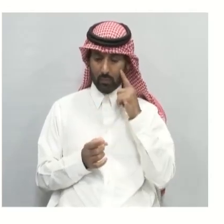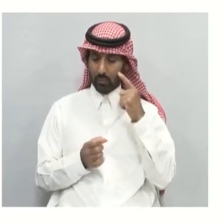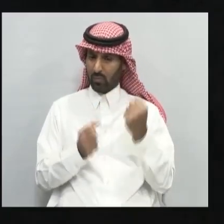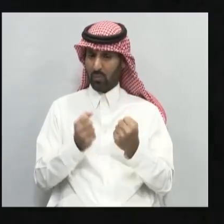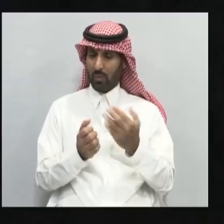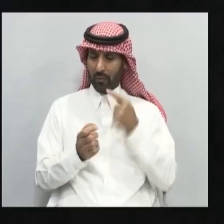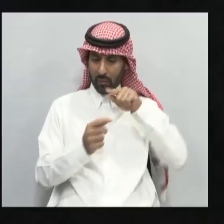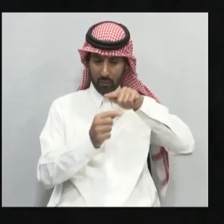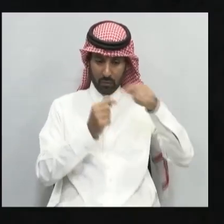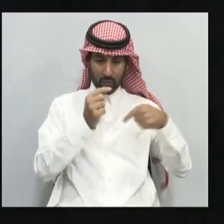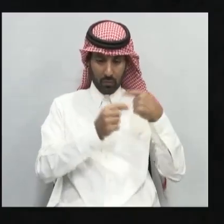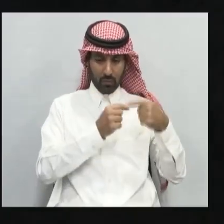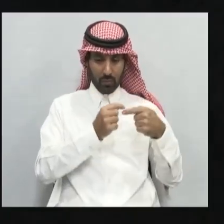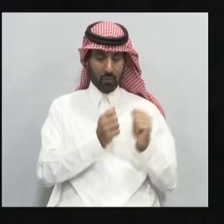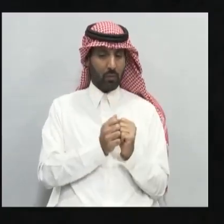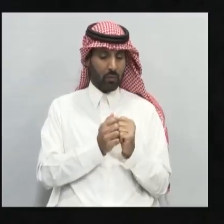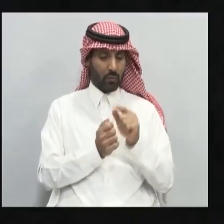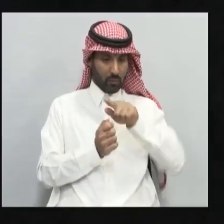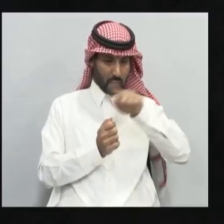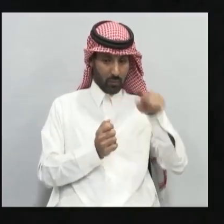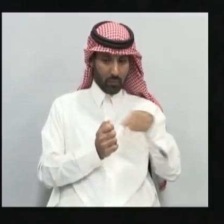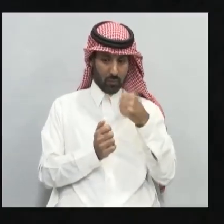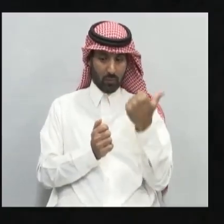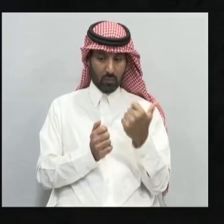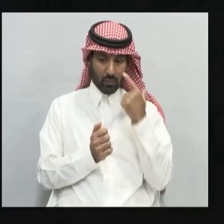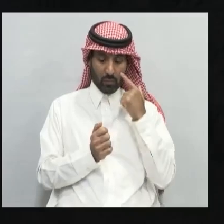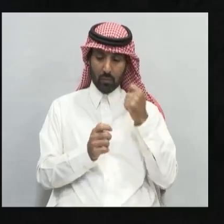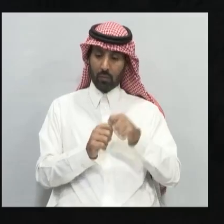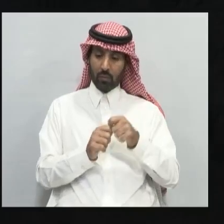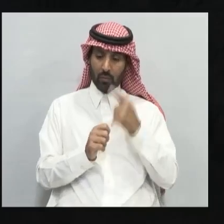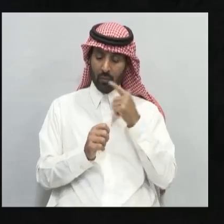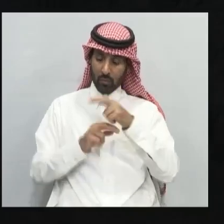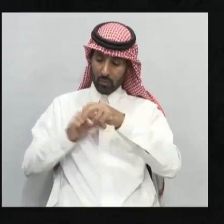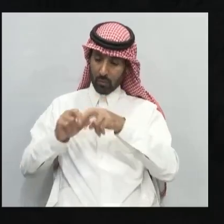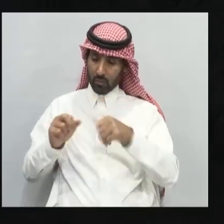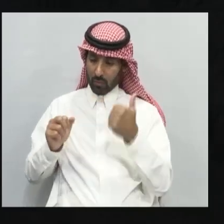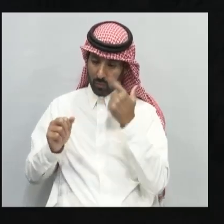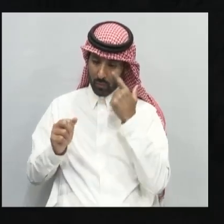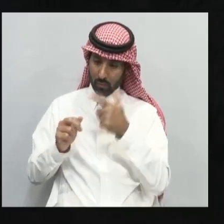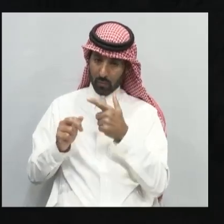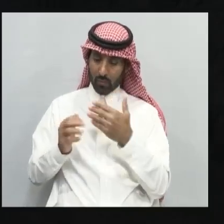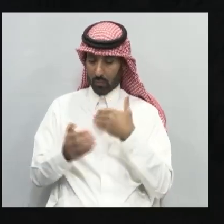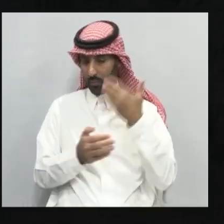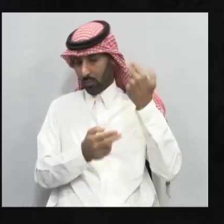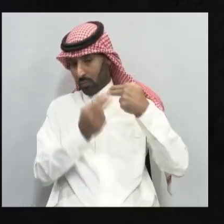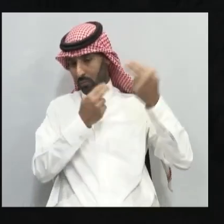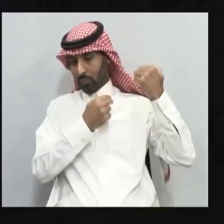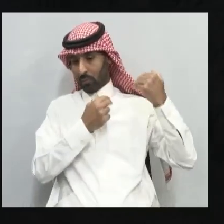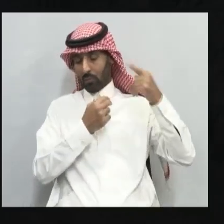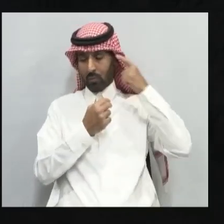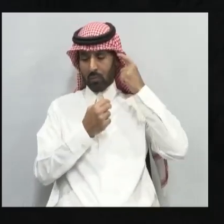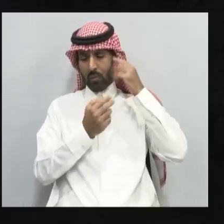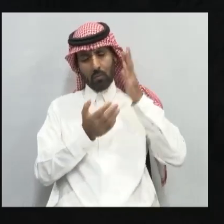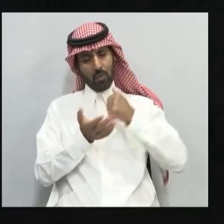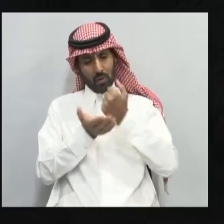our lives without these inventions. We're having actually 6 inventions and discoveries. We will go back in time and we